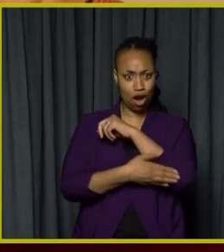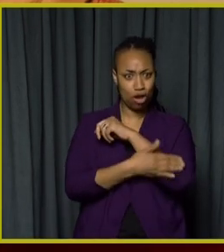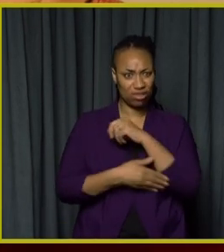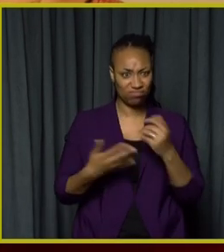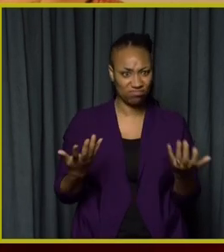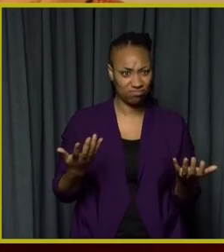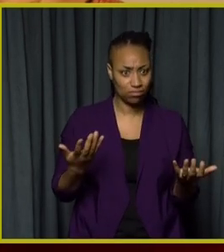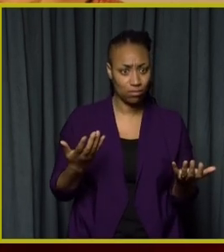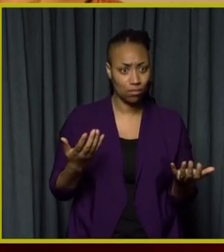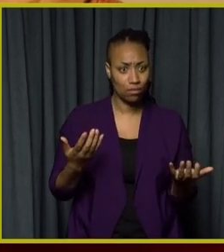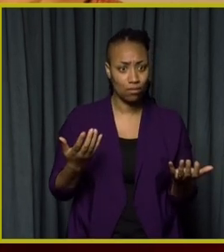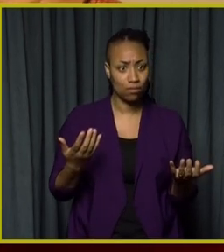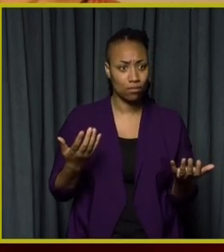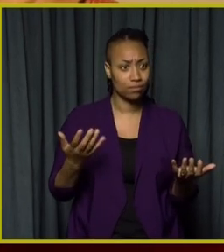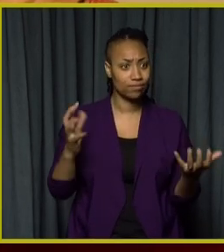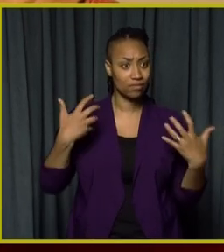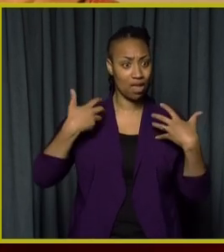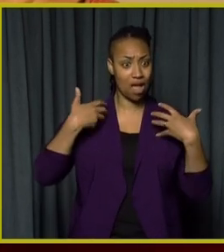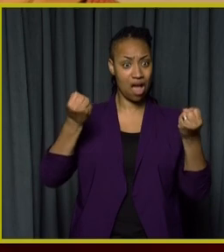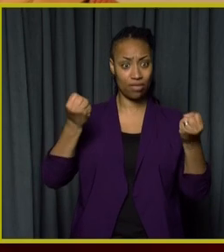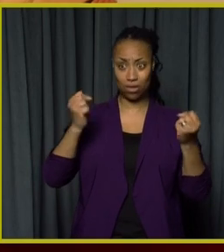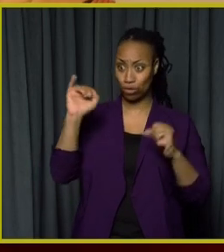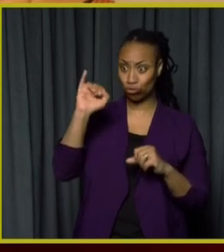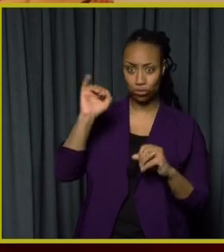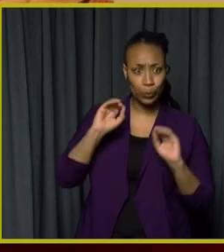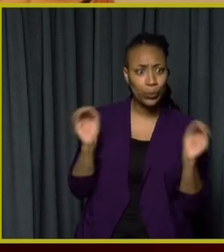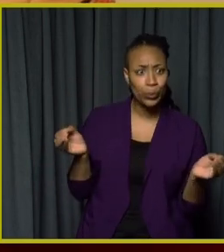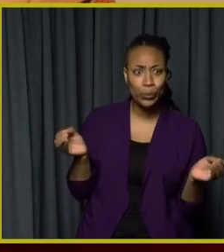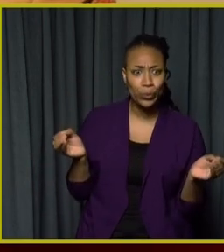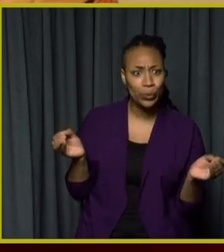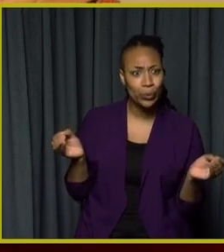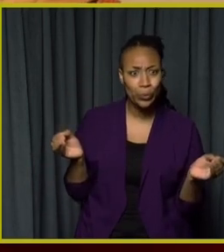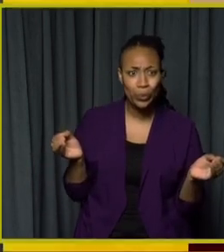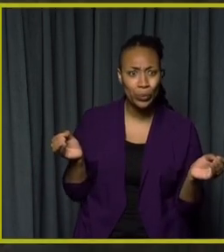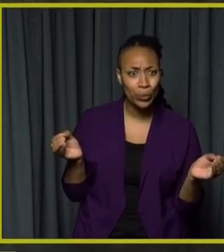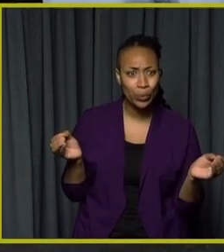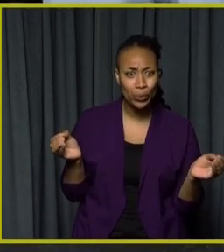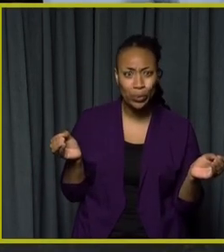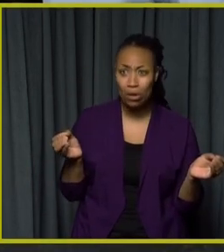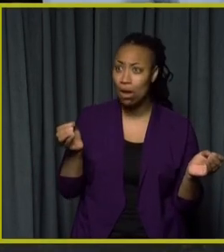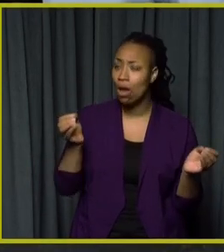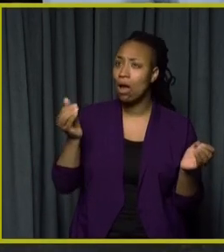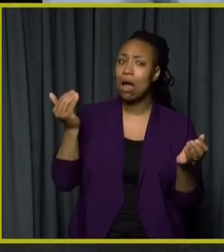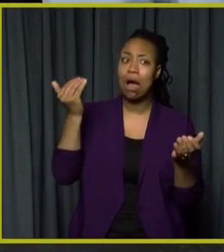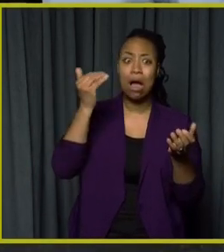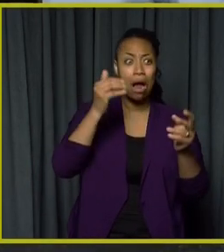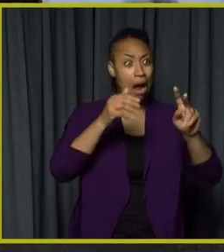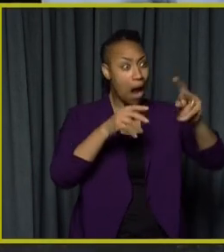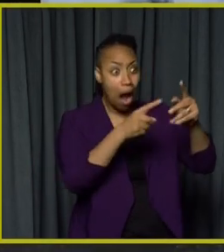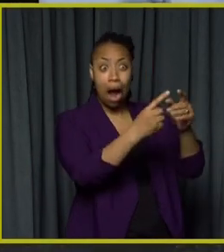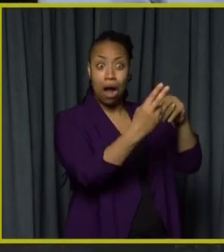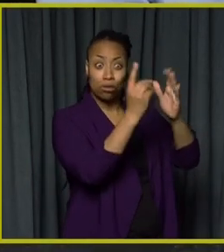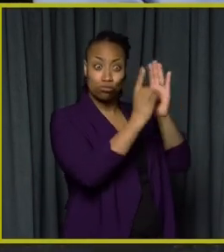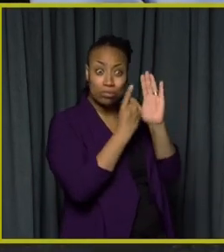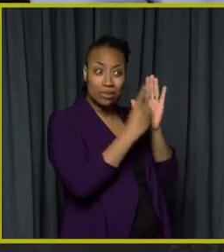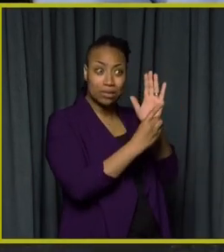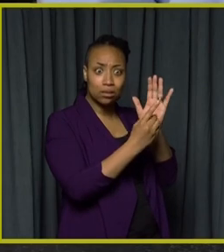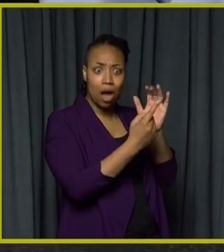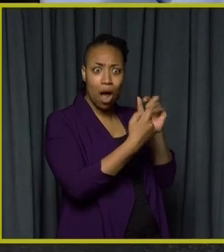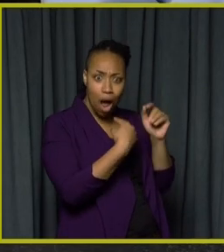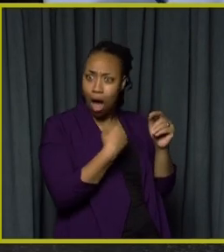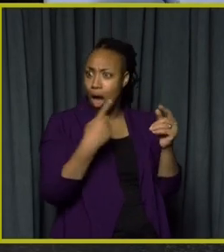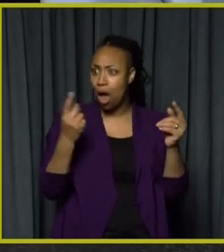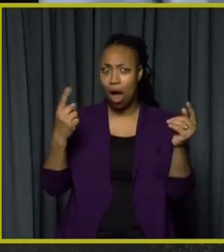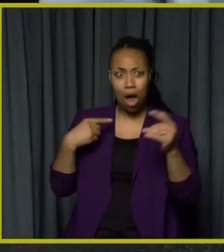salud. Y el tercero fue la discriminación. Since the Dream Act was not passed, temporary